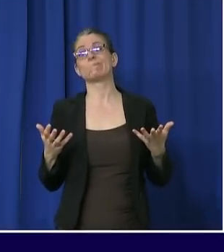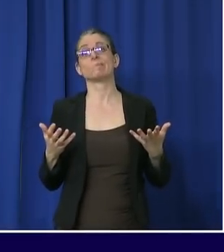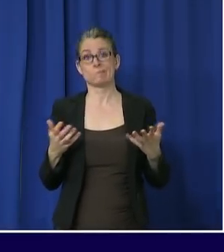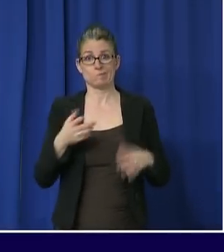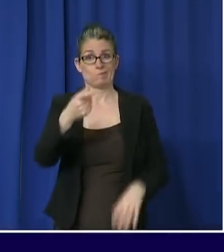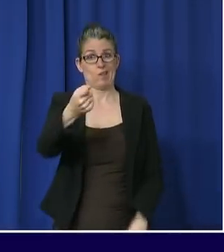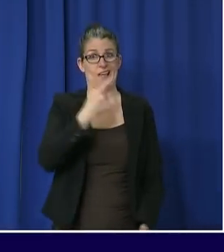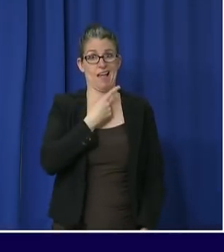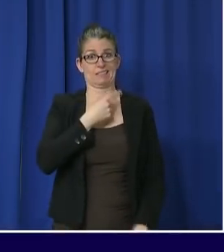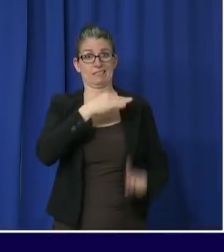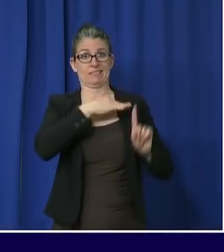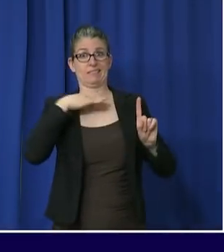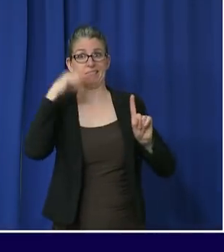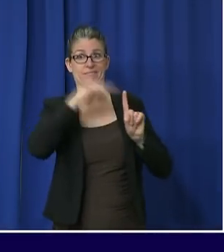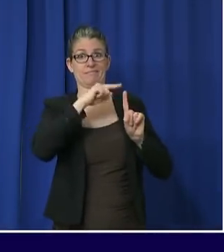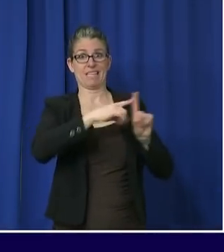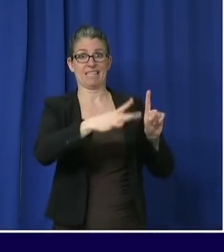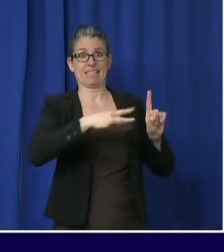Brad,